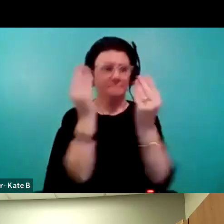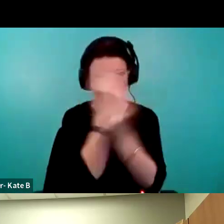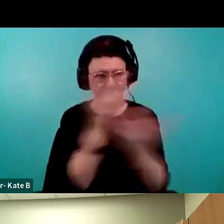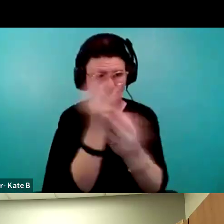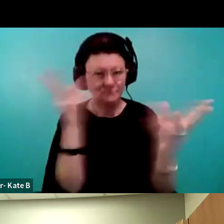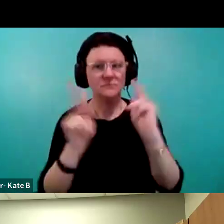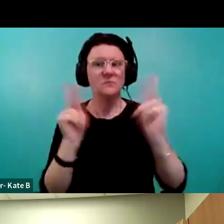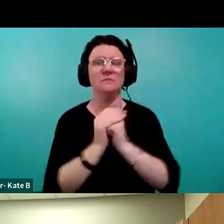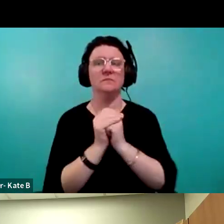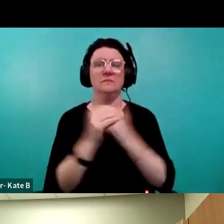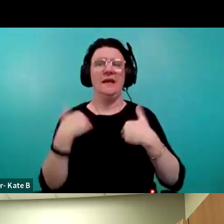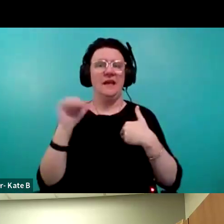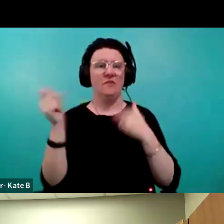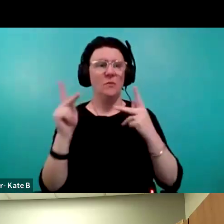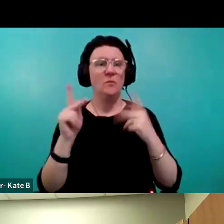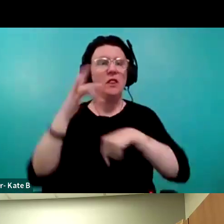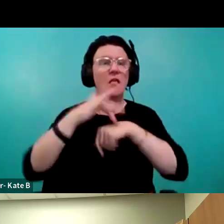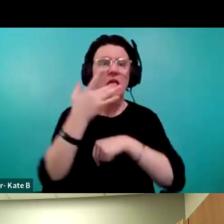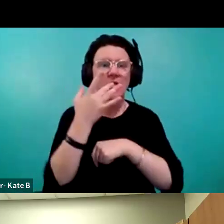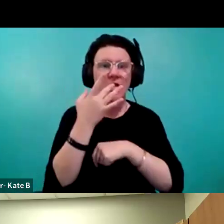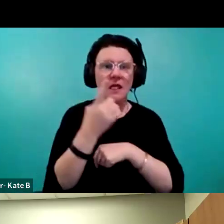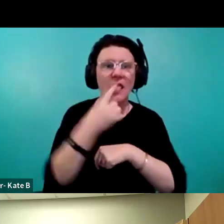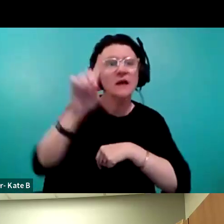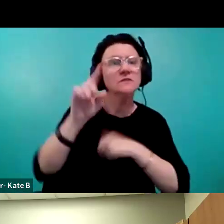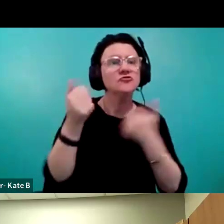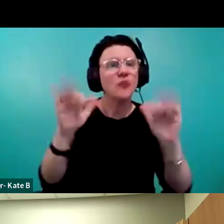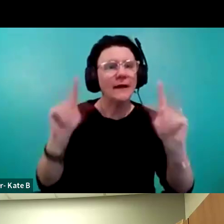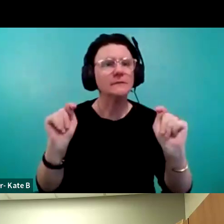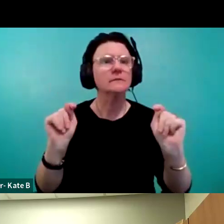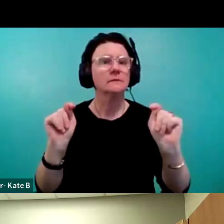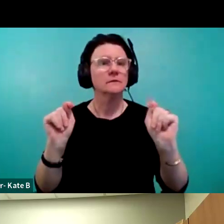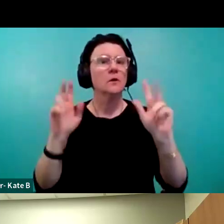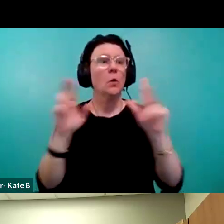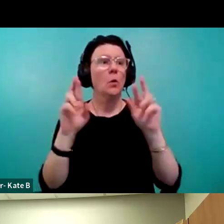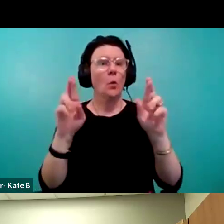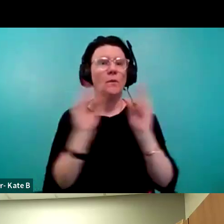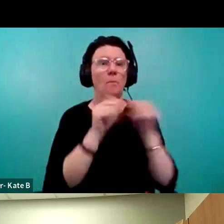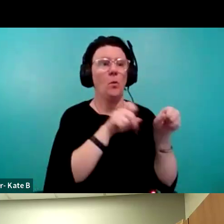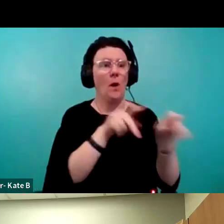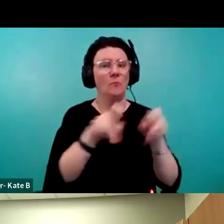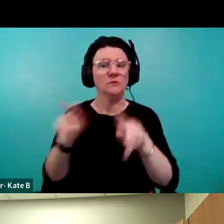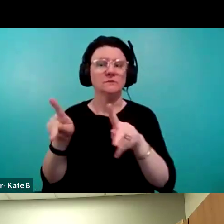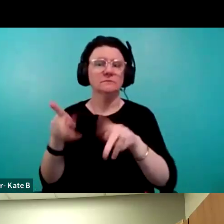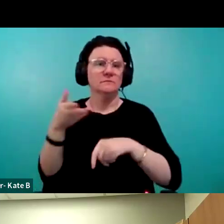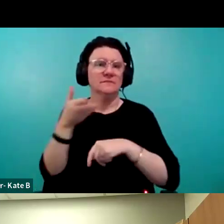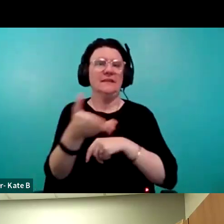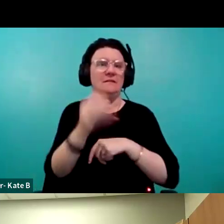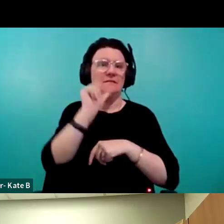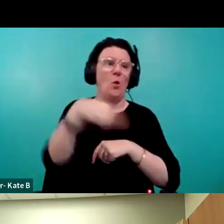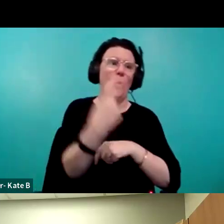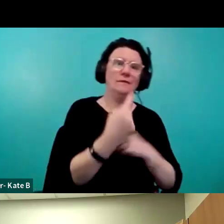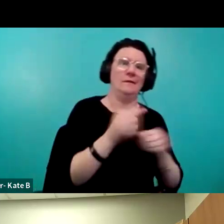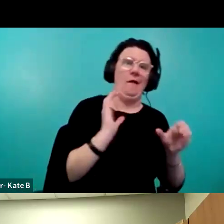want to have others try it, and so that the opportunities exist for more and